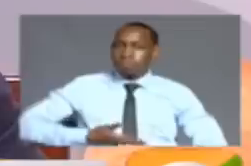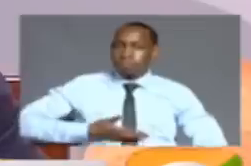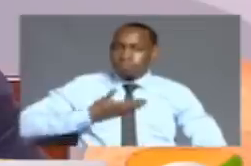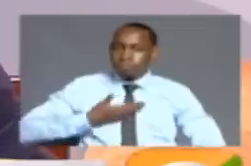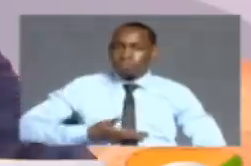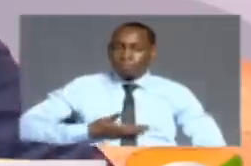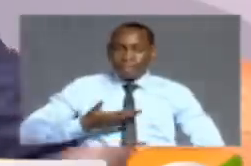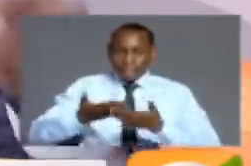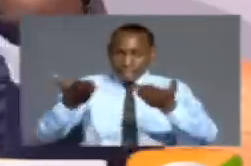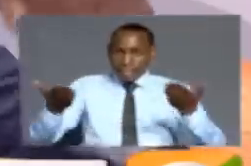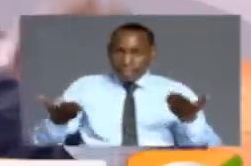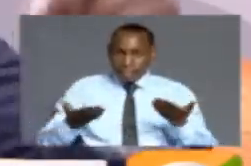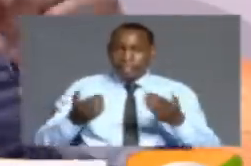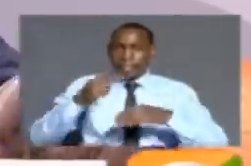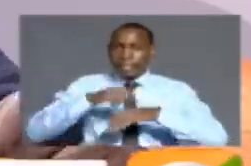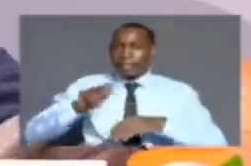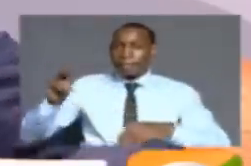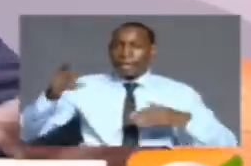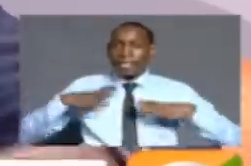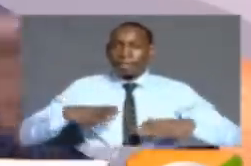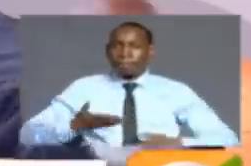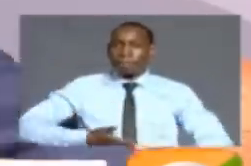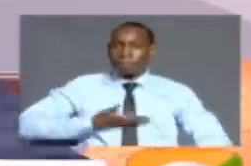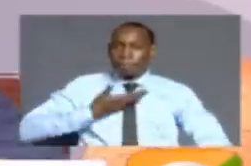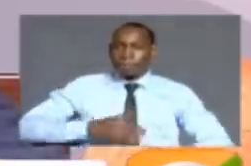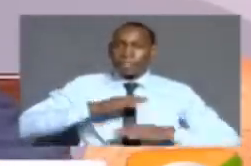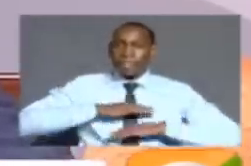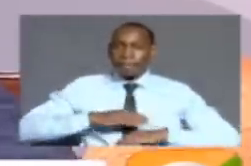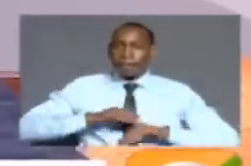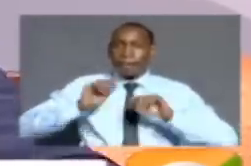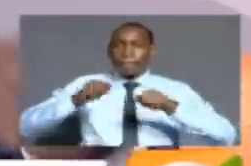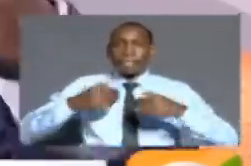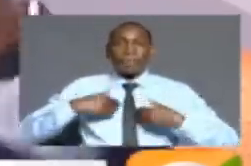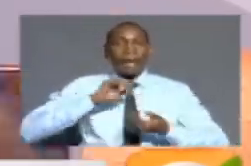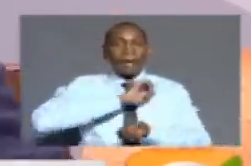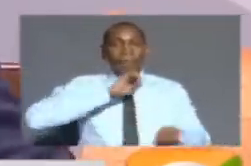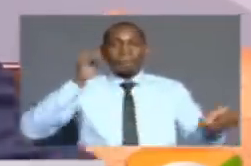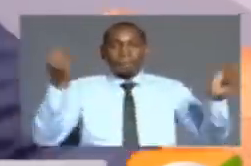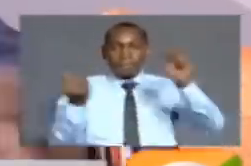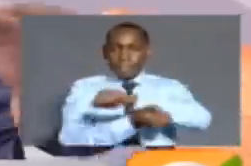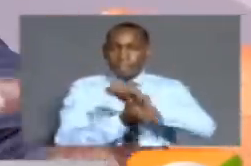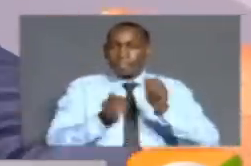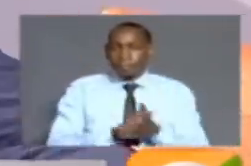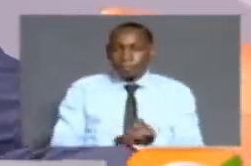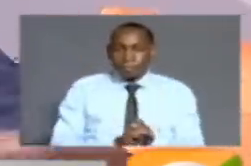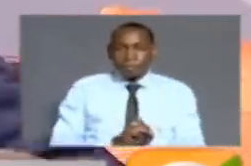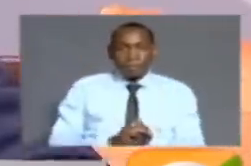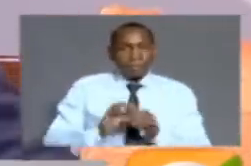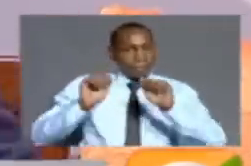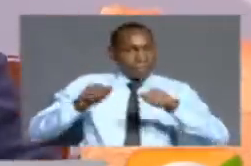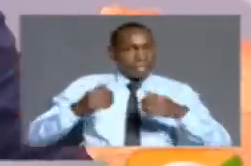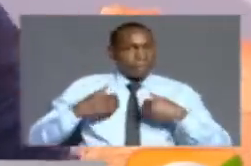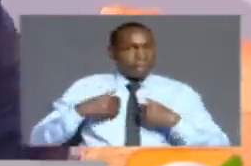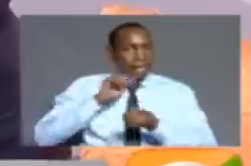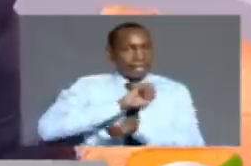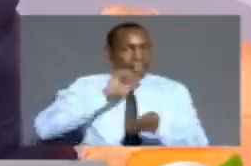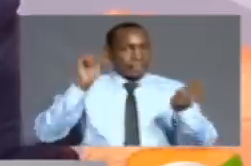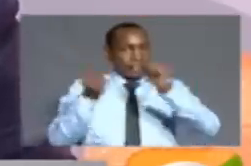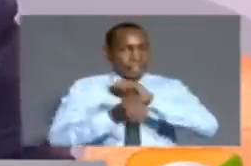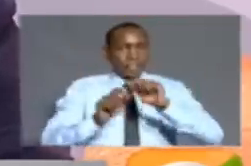Sure. You know? Sure. The day Kenyans will be pissed off enough is the day we'll have a revolution here. Yeah. We were just about to have that revolution. But